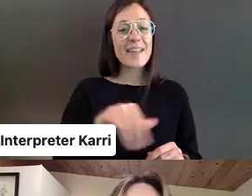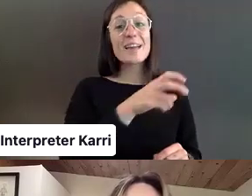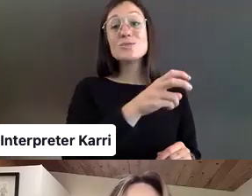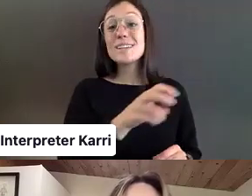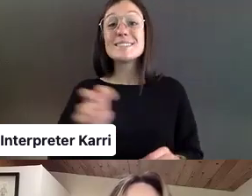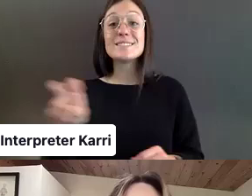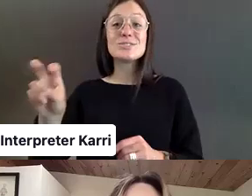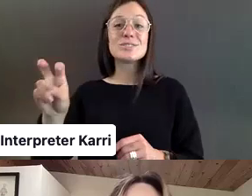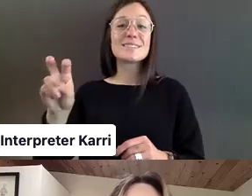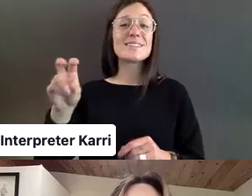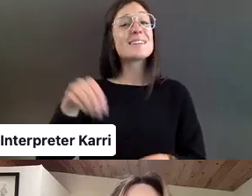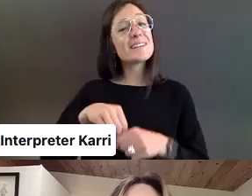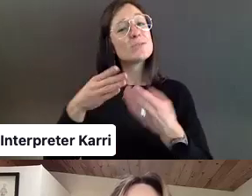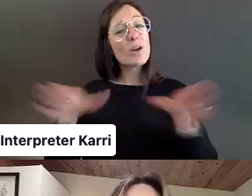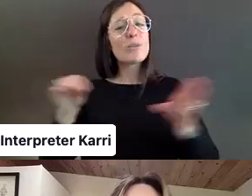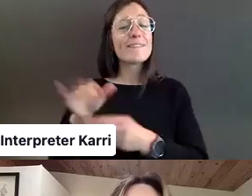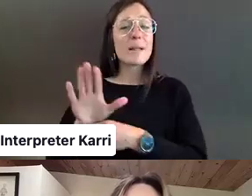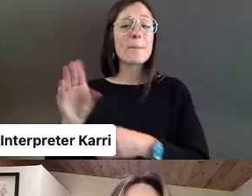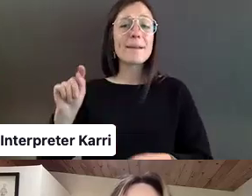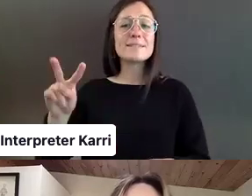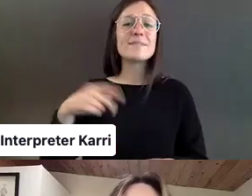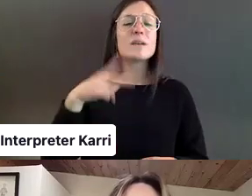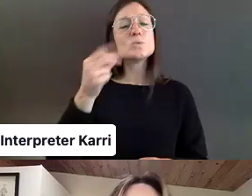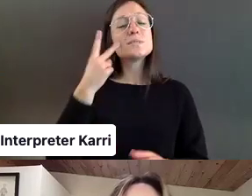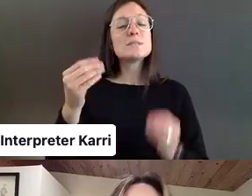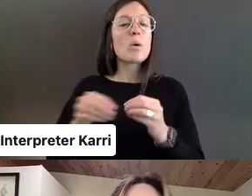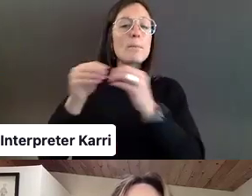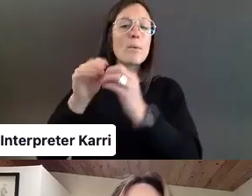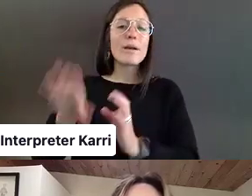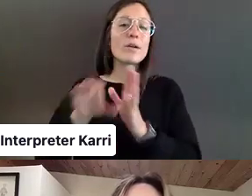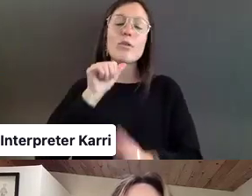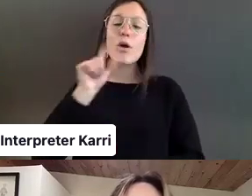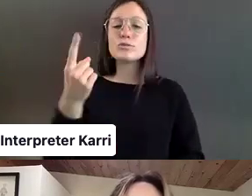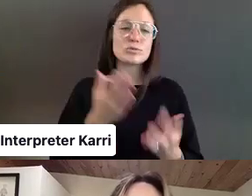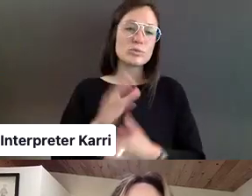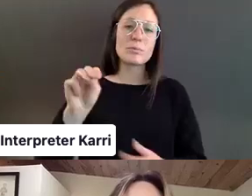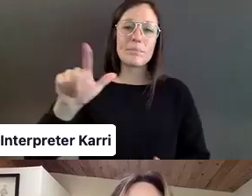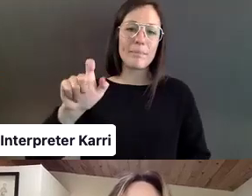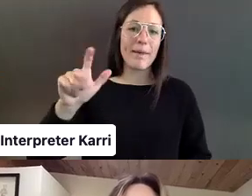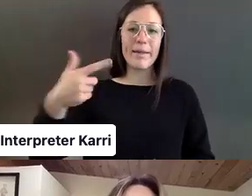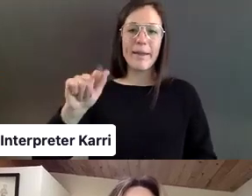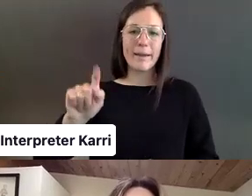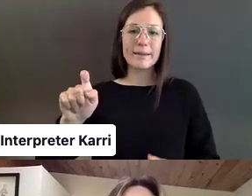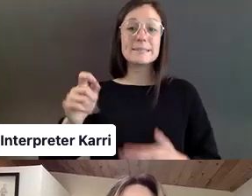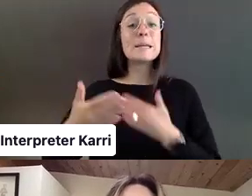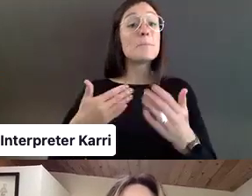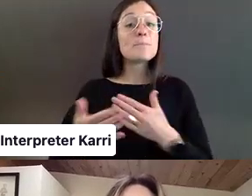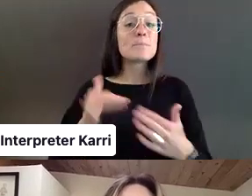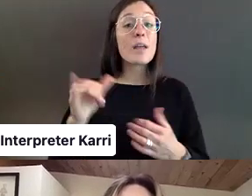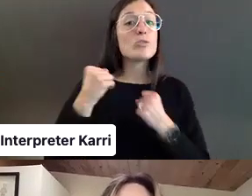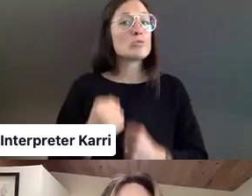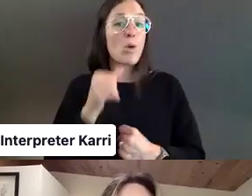general in film and television. I'm starting to see more characters that aren't through the male gaze. Even some of the like the strong